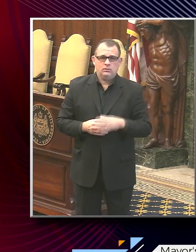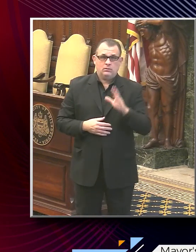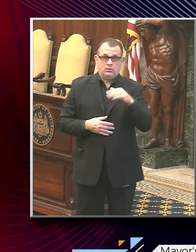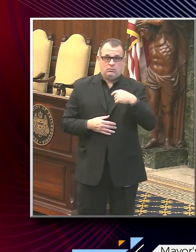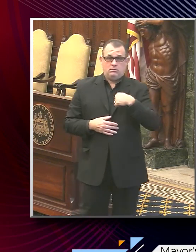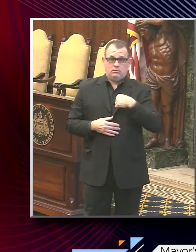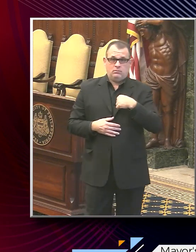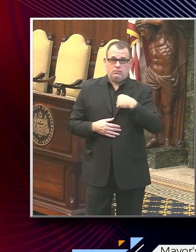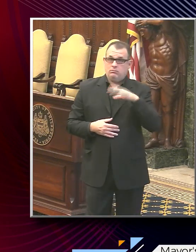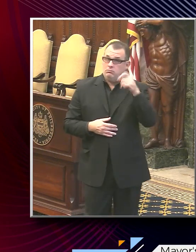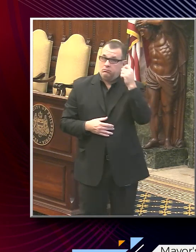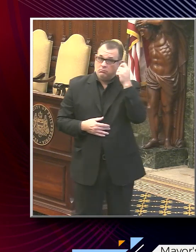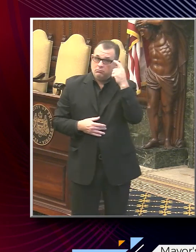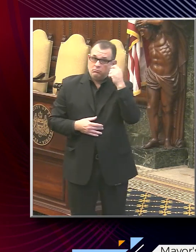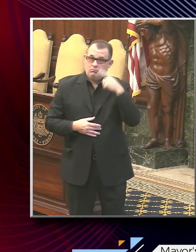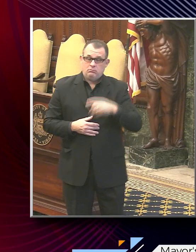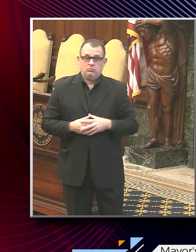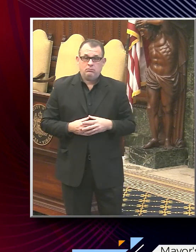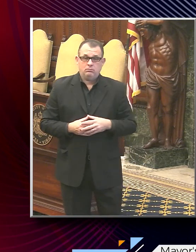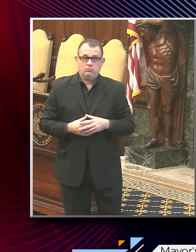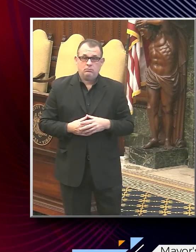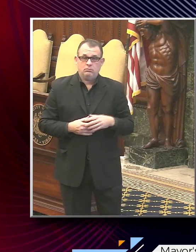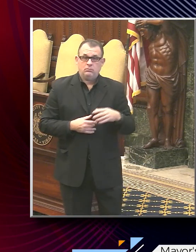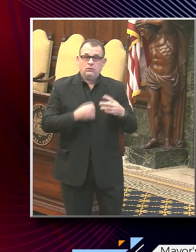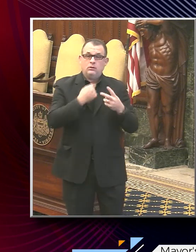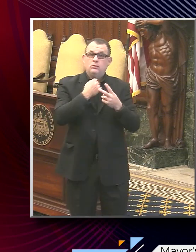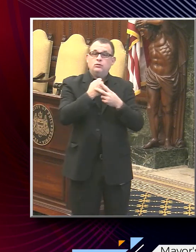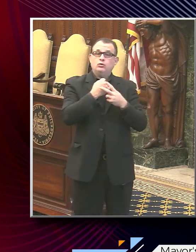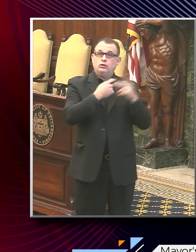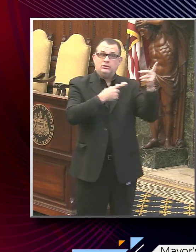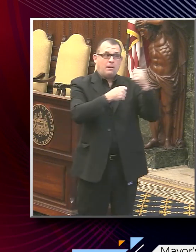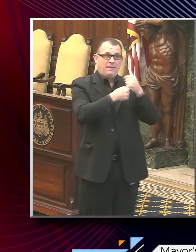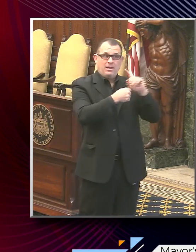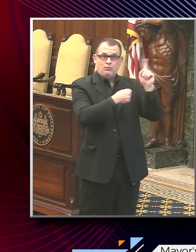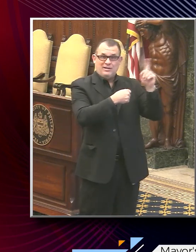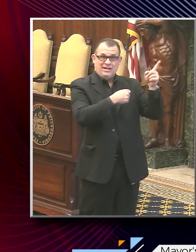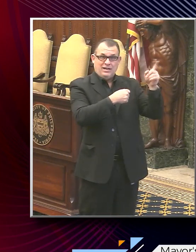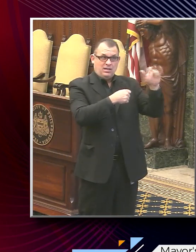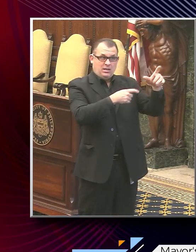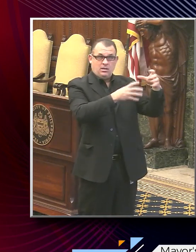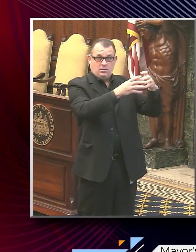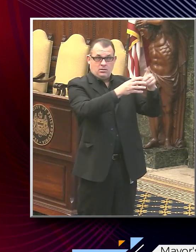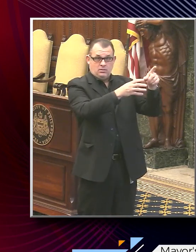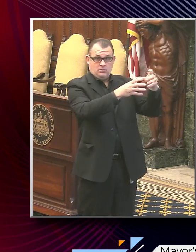it is stored at the manufacturer, and then it goes from the manufacturer